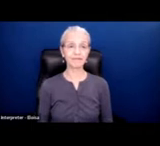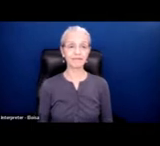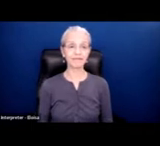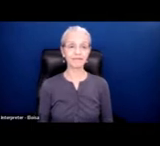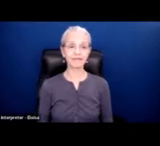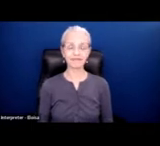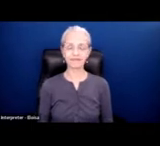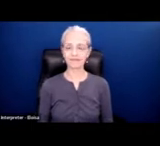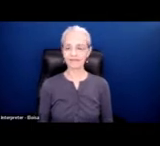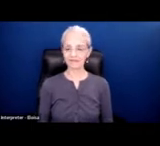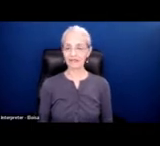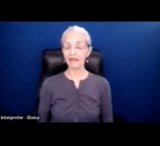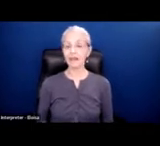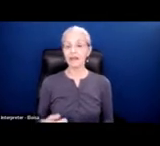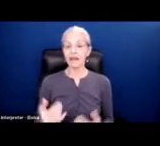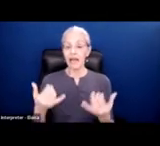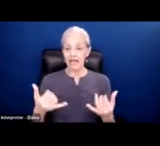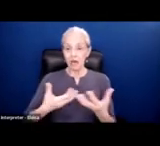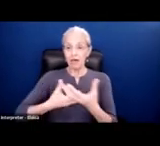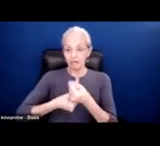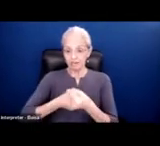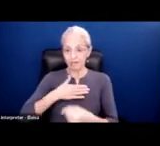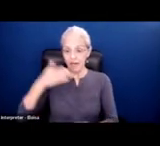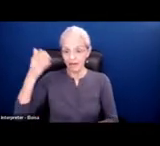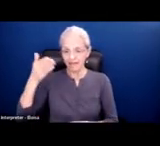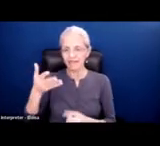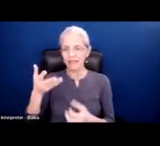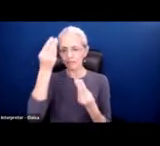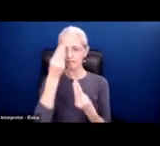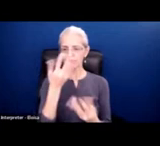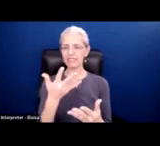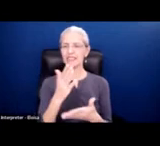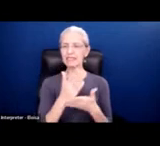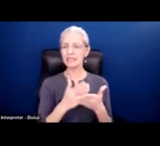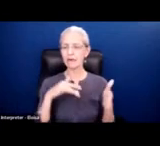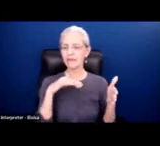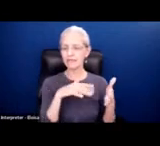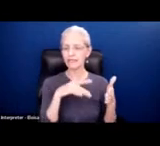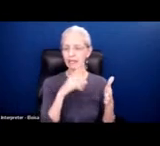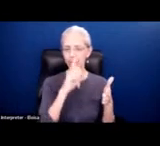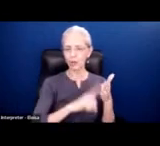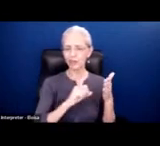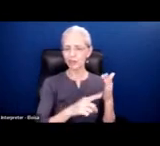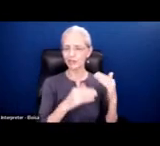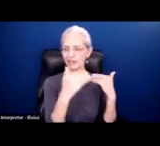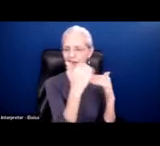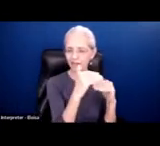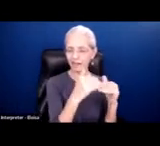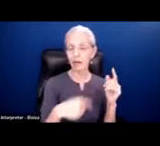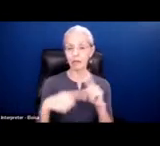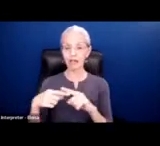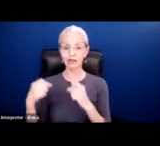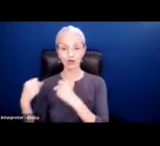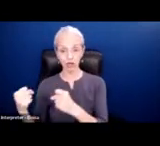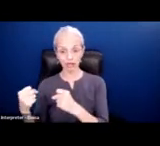As I wrap up my presentation, I wanted to note some of our study's limitations as well as strengths.